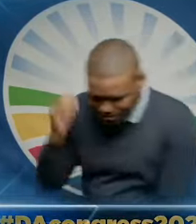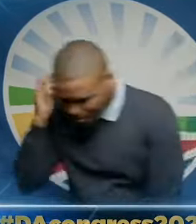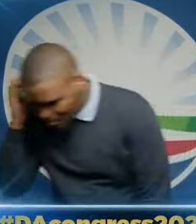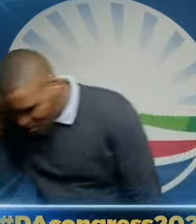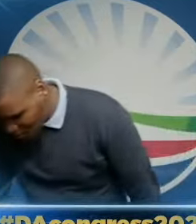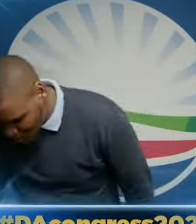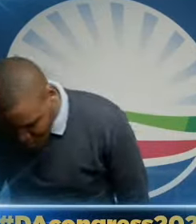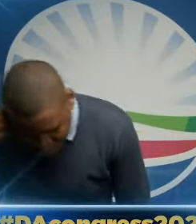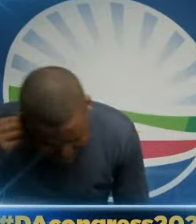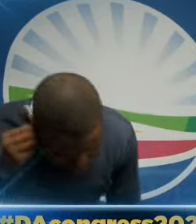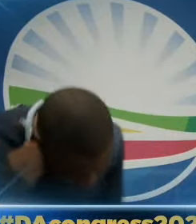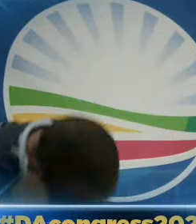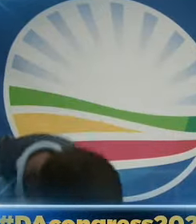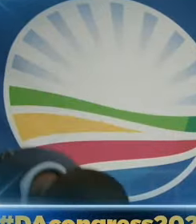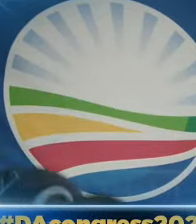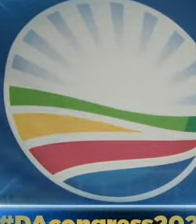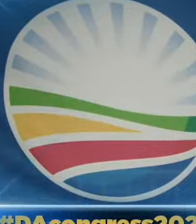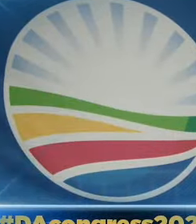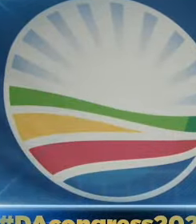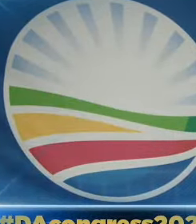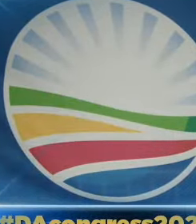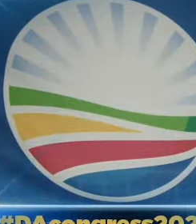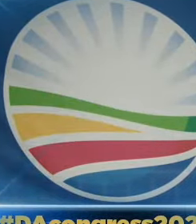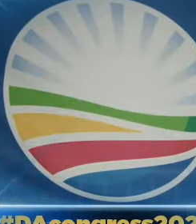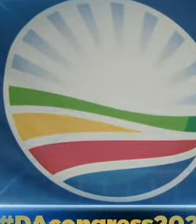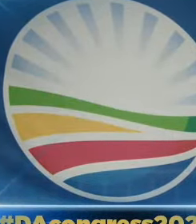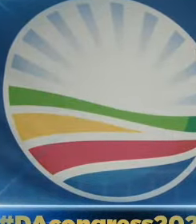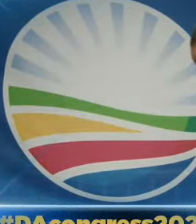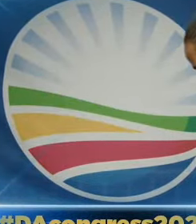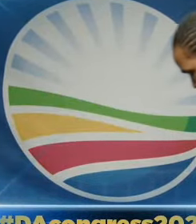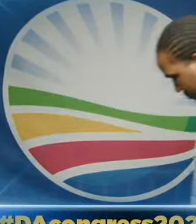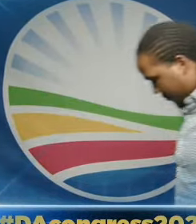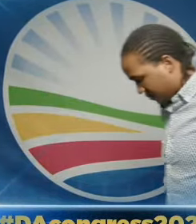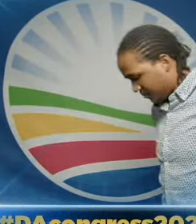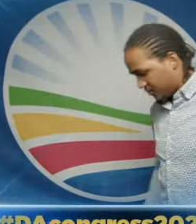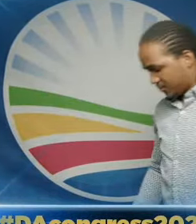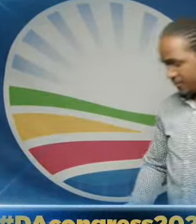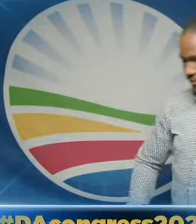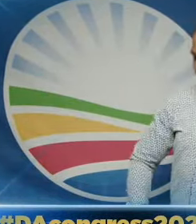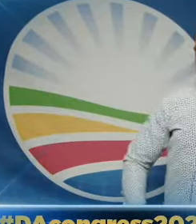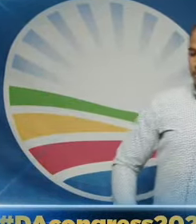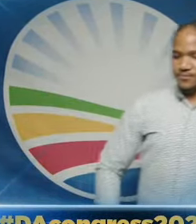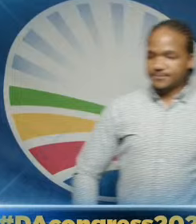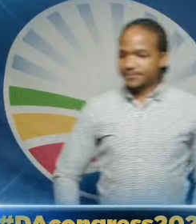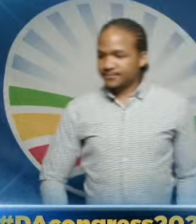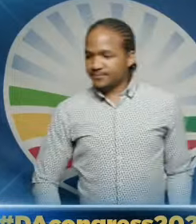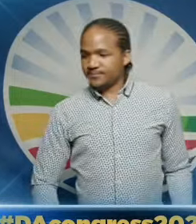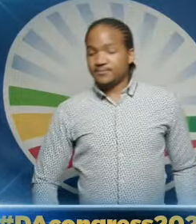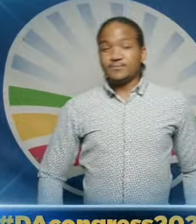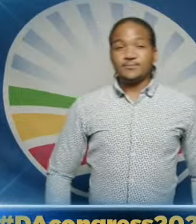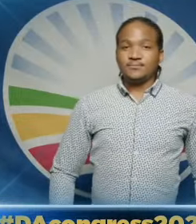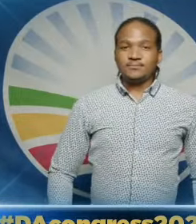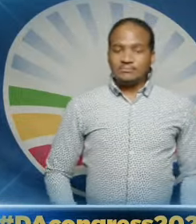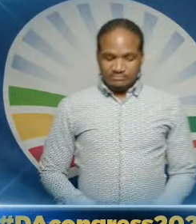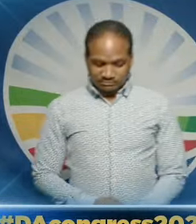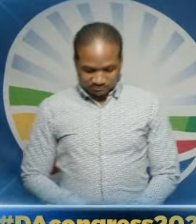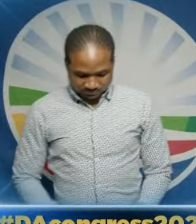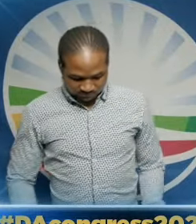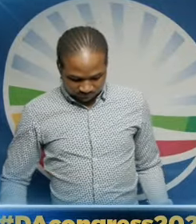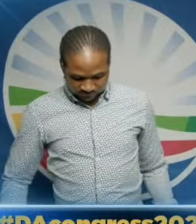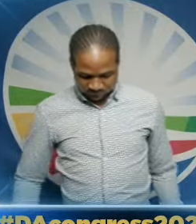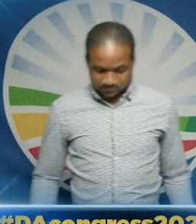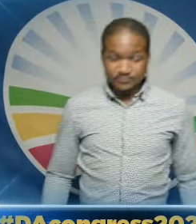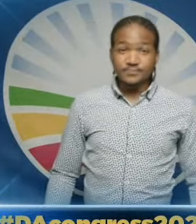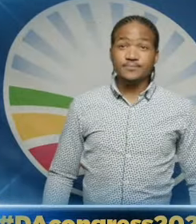to be here in the first place. And so I'm very proud that our caucuses at local government level have elections to elect their delegates to